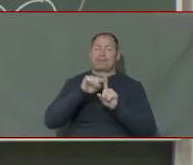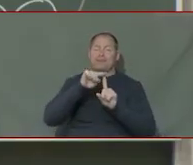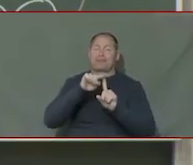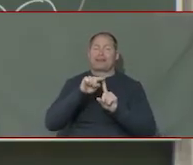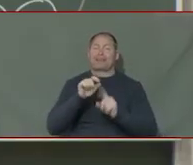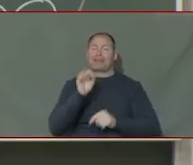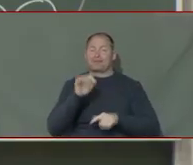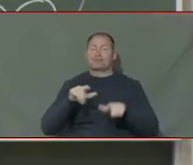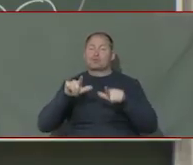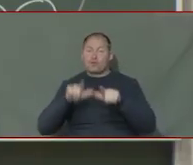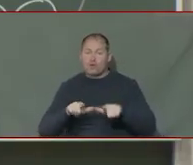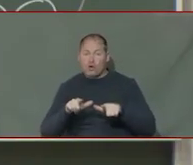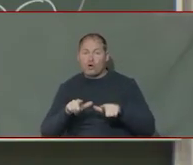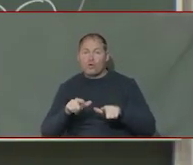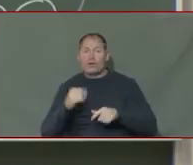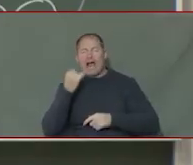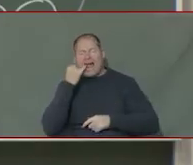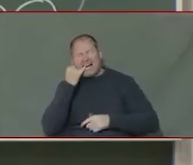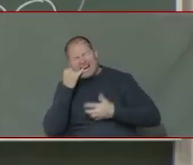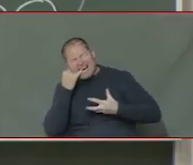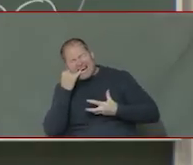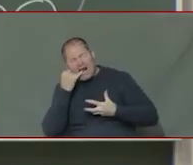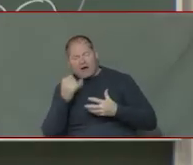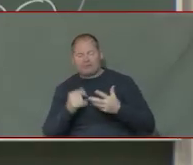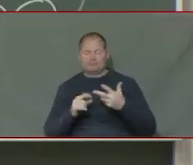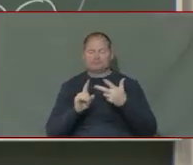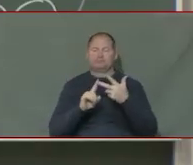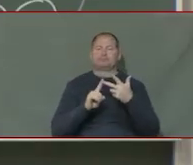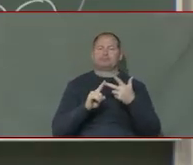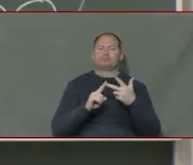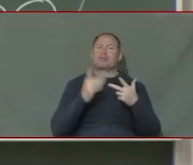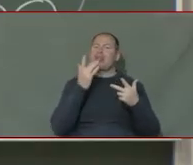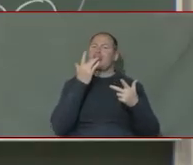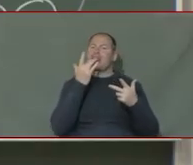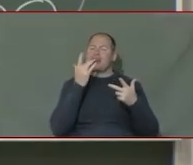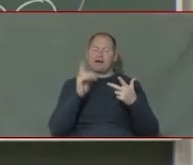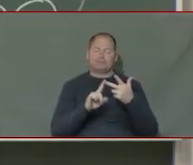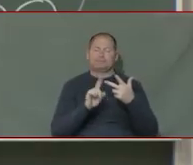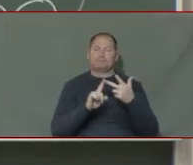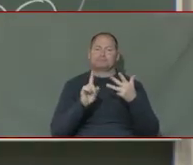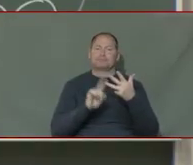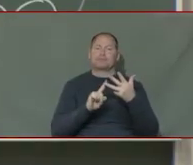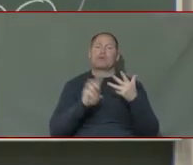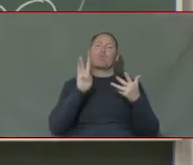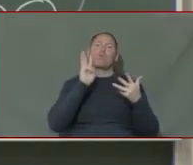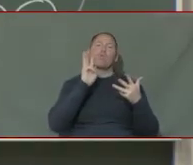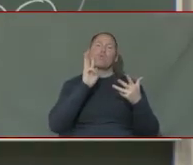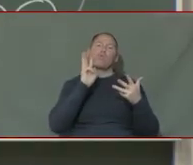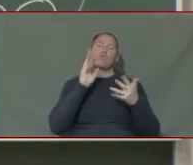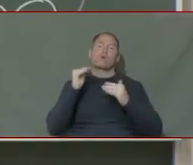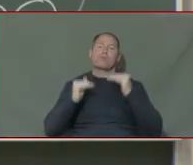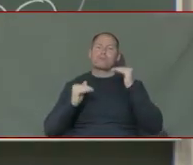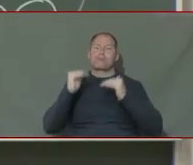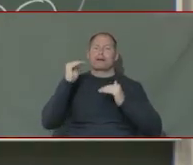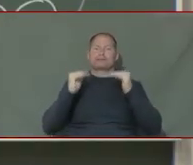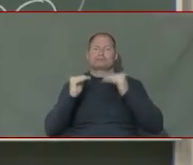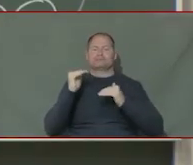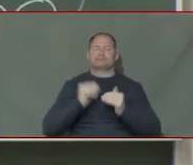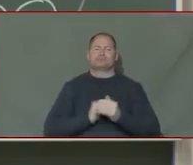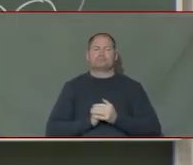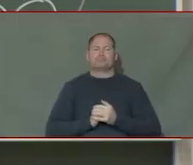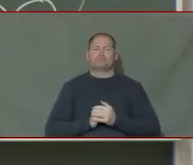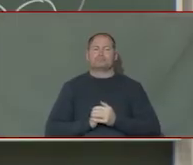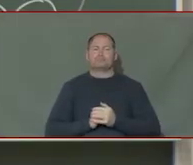You should not have too much of something or too little. Number 3 is salts. Number 4 is water balances. Please shout out, what is